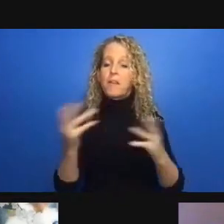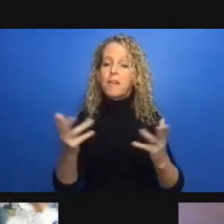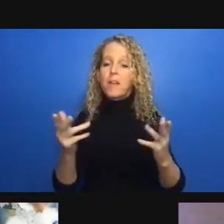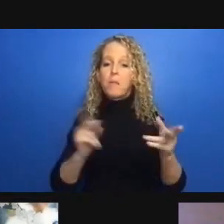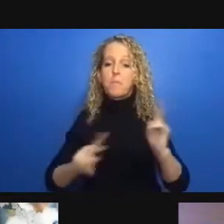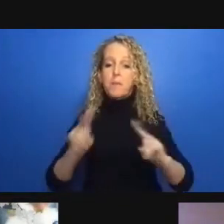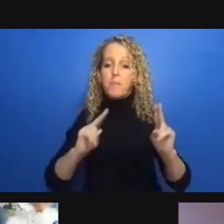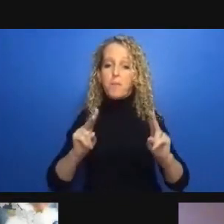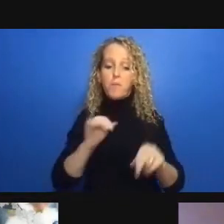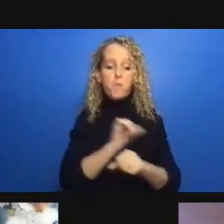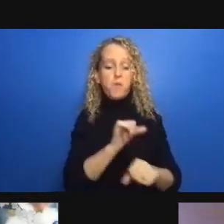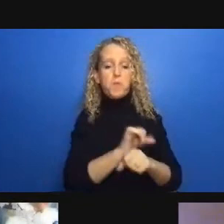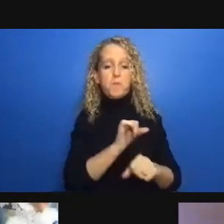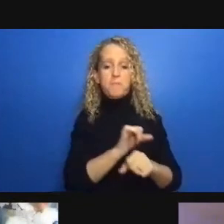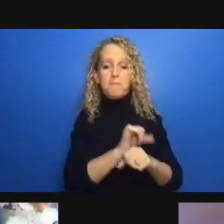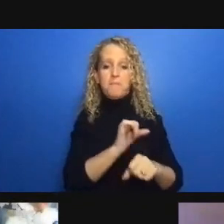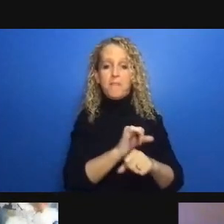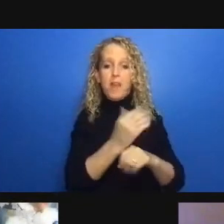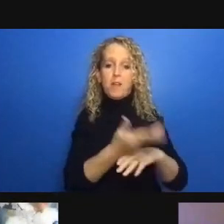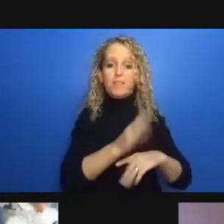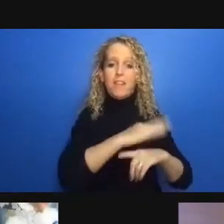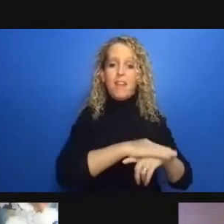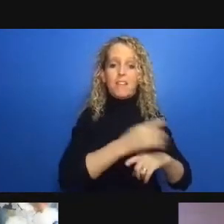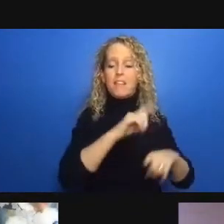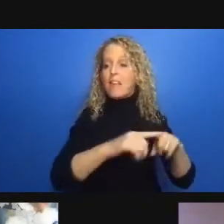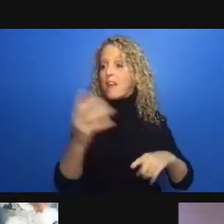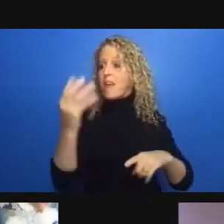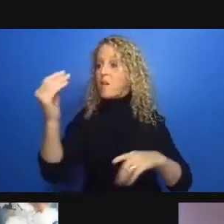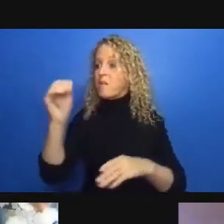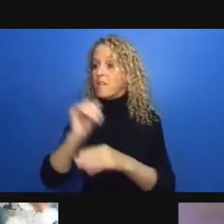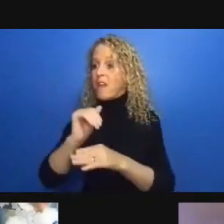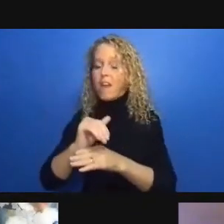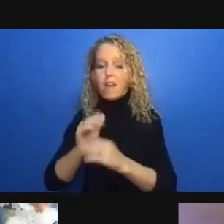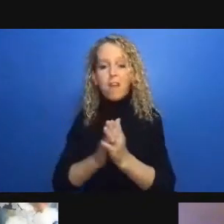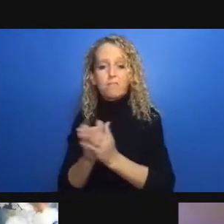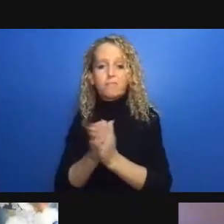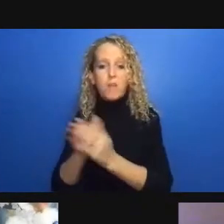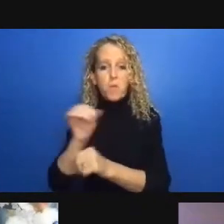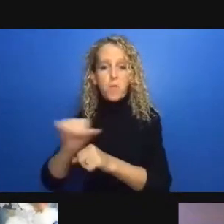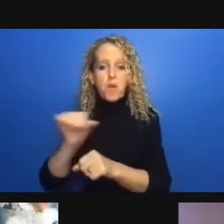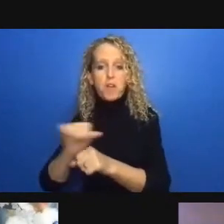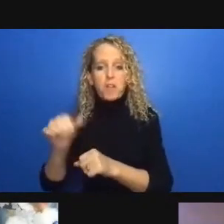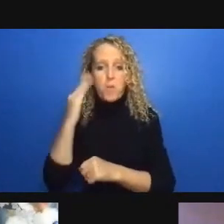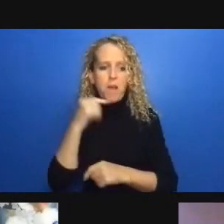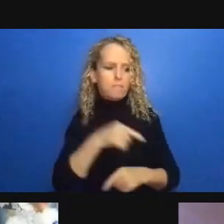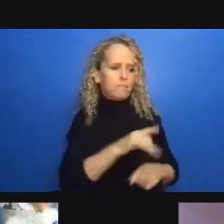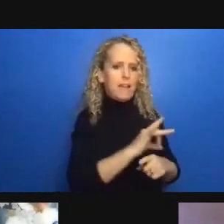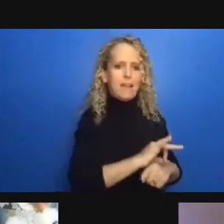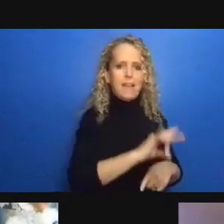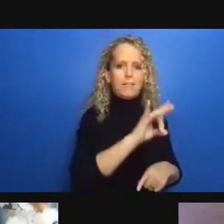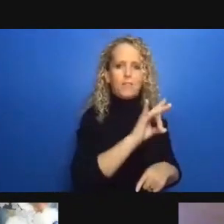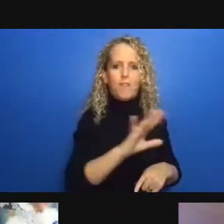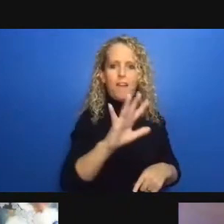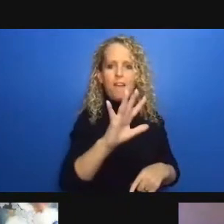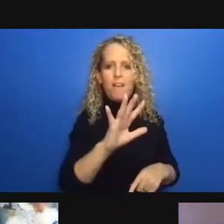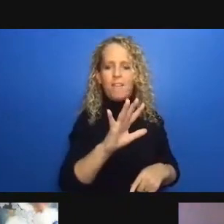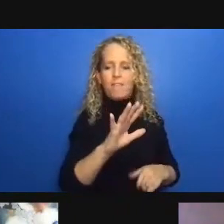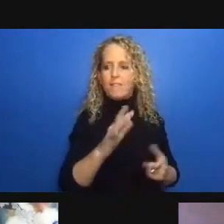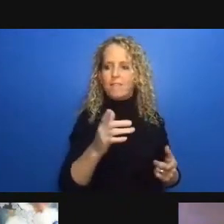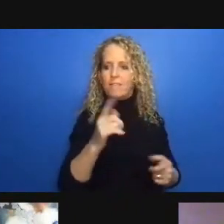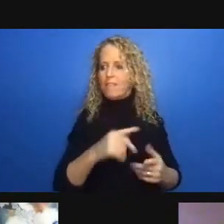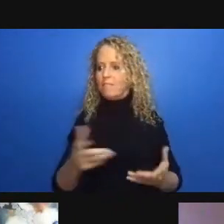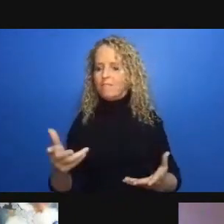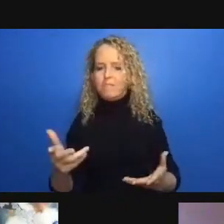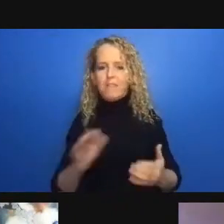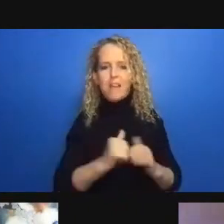in a certain company and they can't go out and work on their passion, which is food, because it's from 8 to 5 and they already have another job. So if we can, you know, come up with a way to